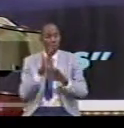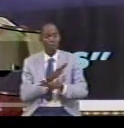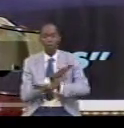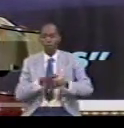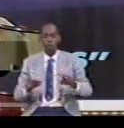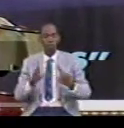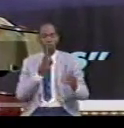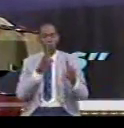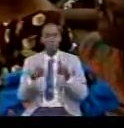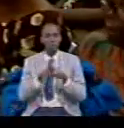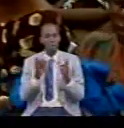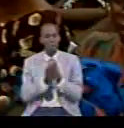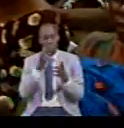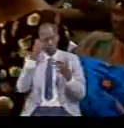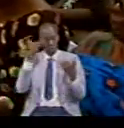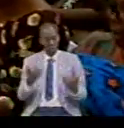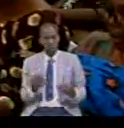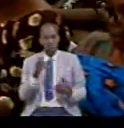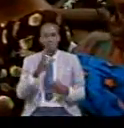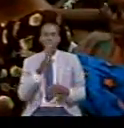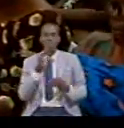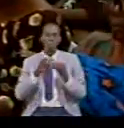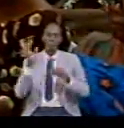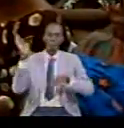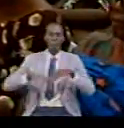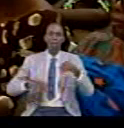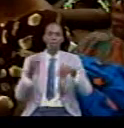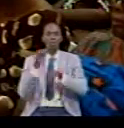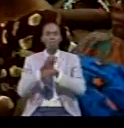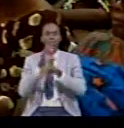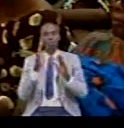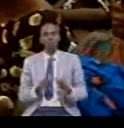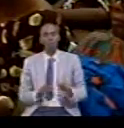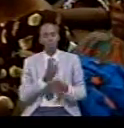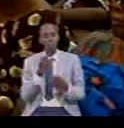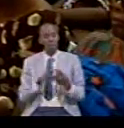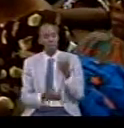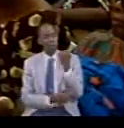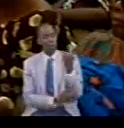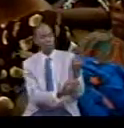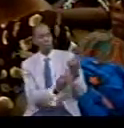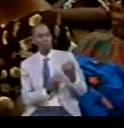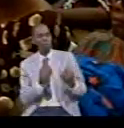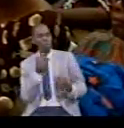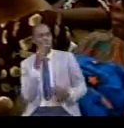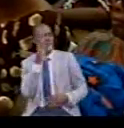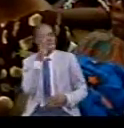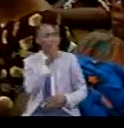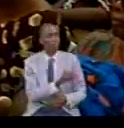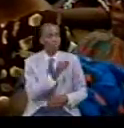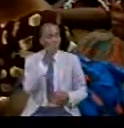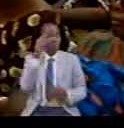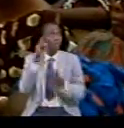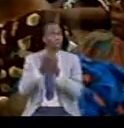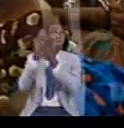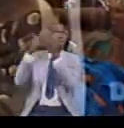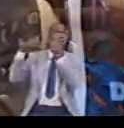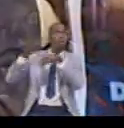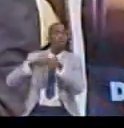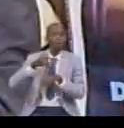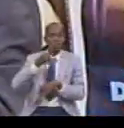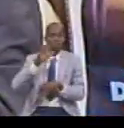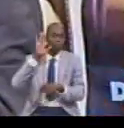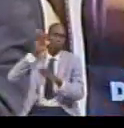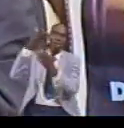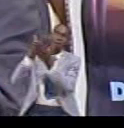because now you are more than a conqueror. And when it comes to say no, because that heaven, you're going to get there